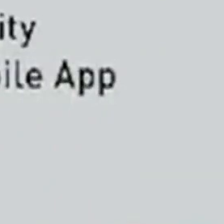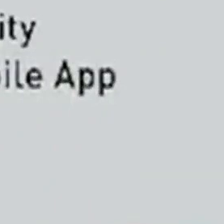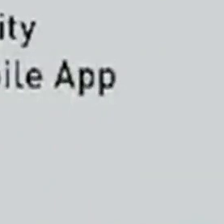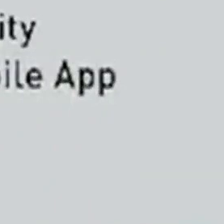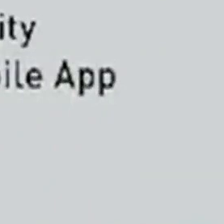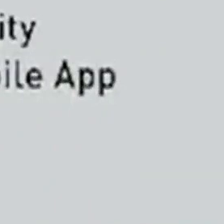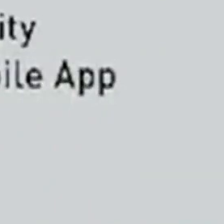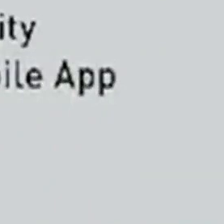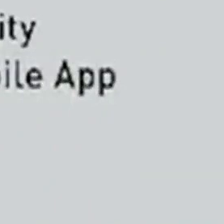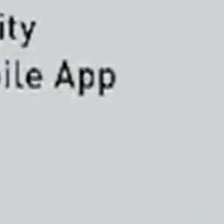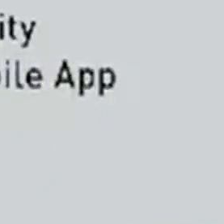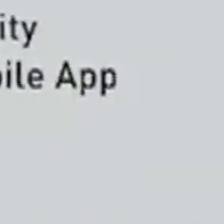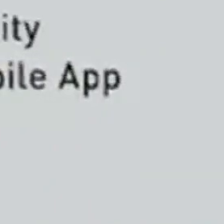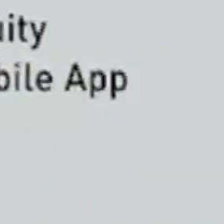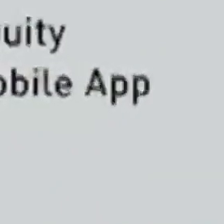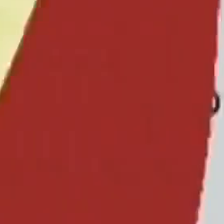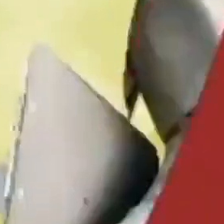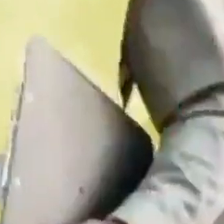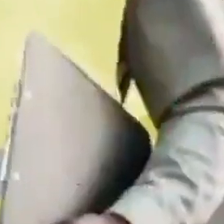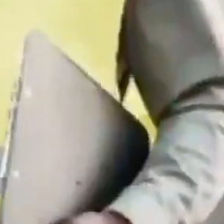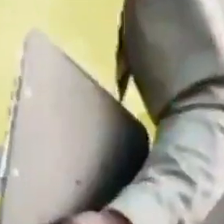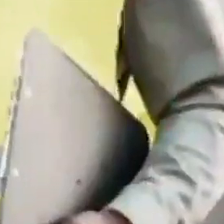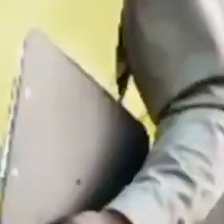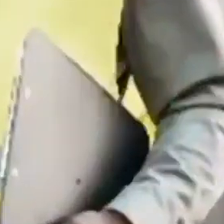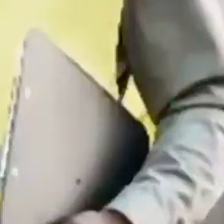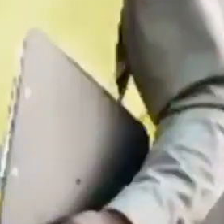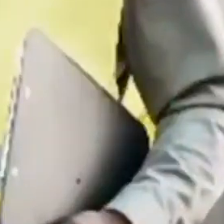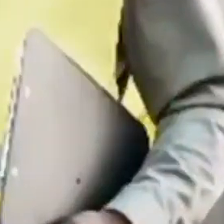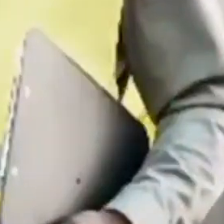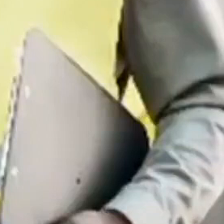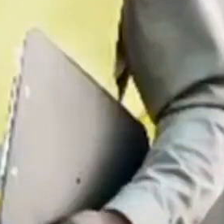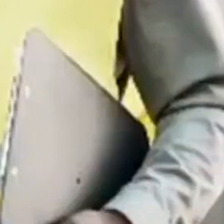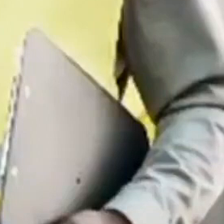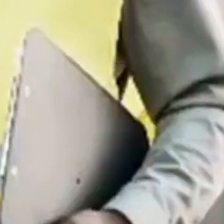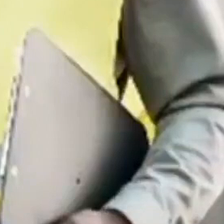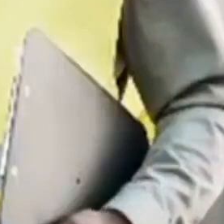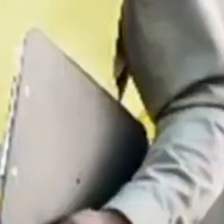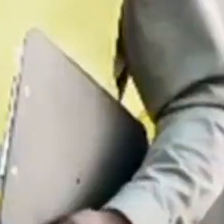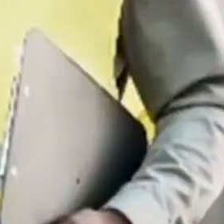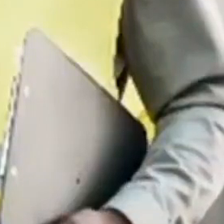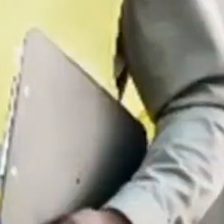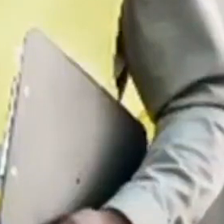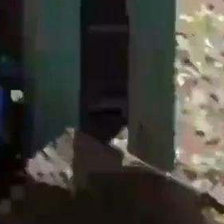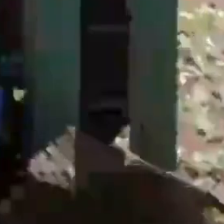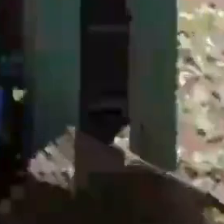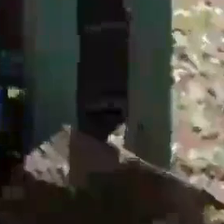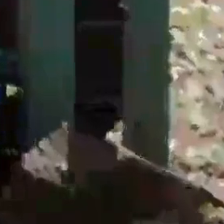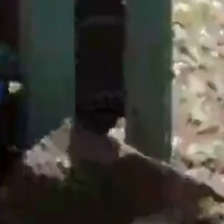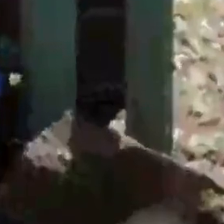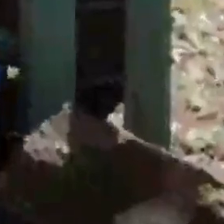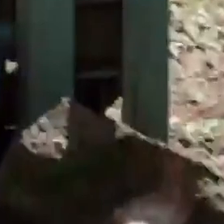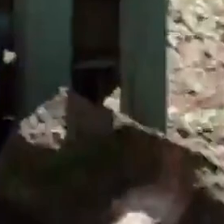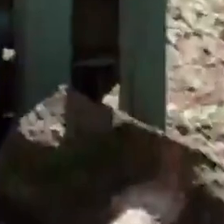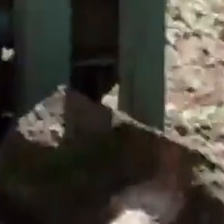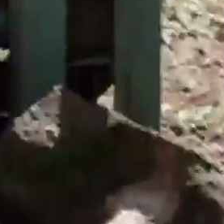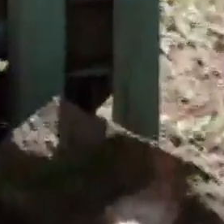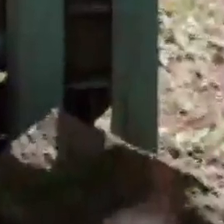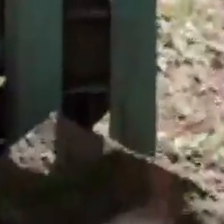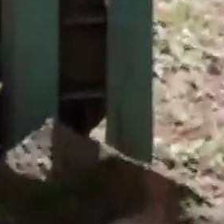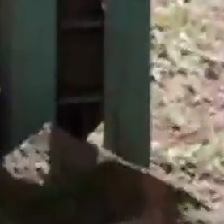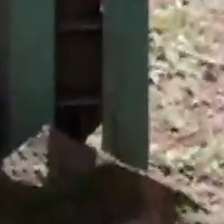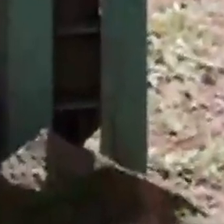Equitel or Equity mobile app. No need to worry when you run low on cash when making payment for your business. A Kenyan innovator